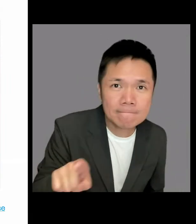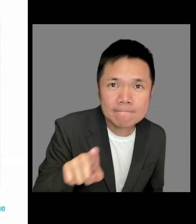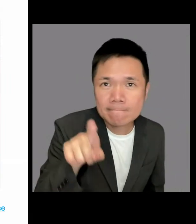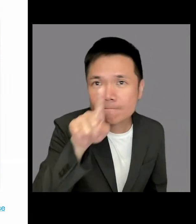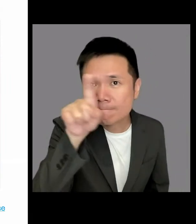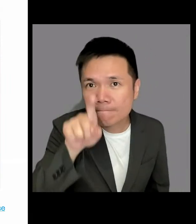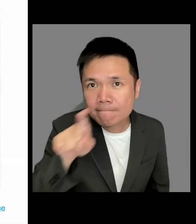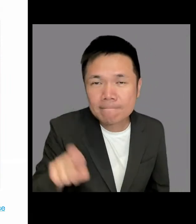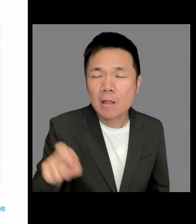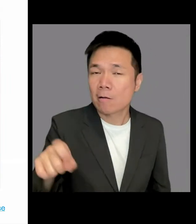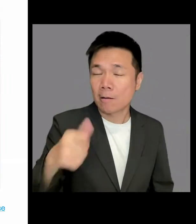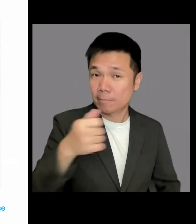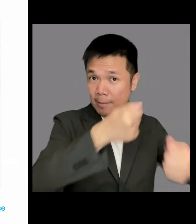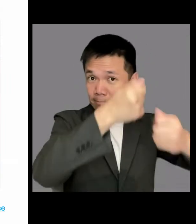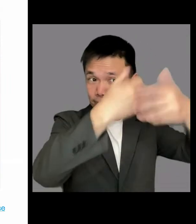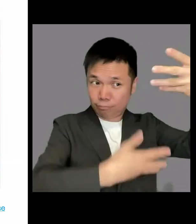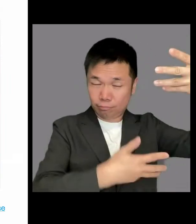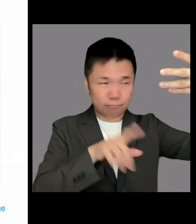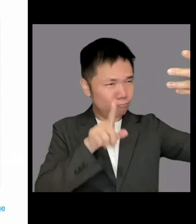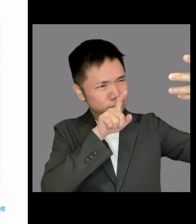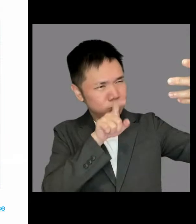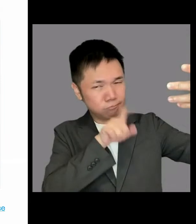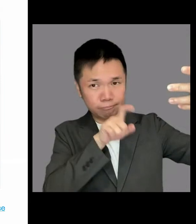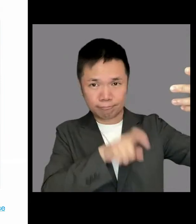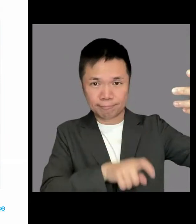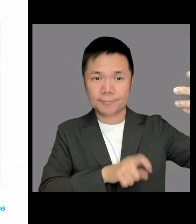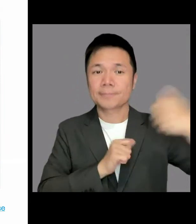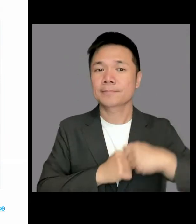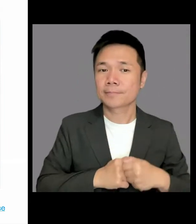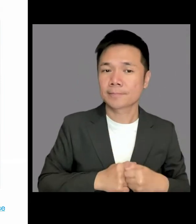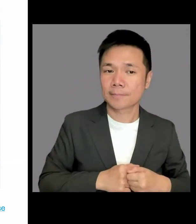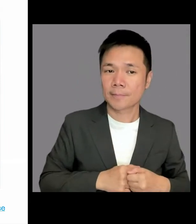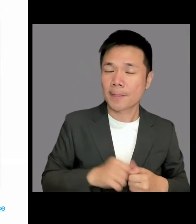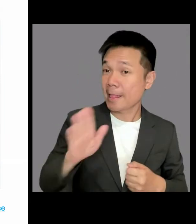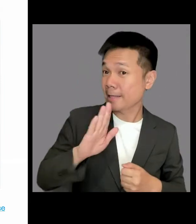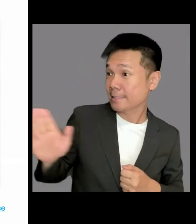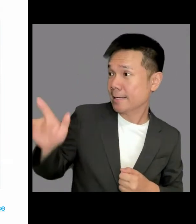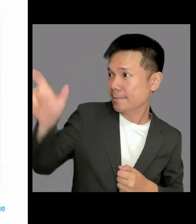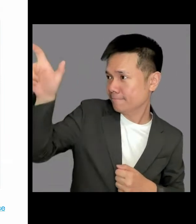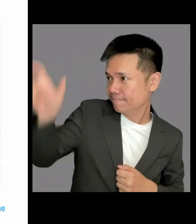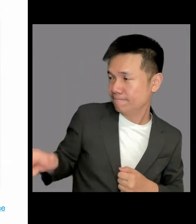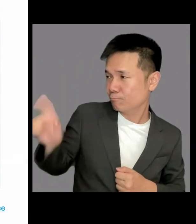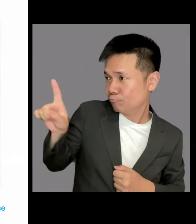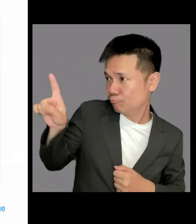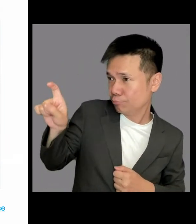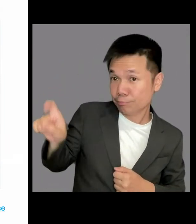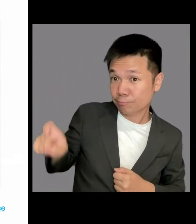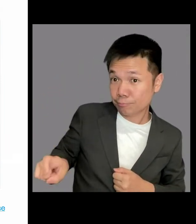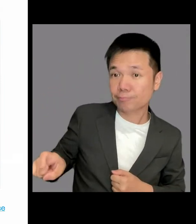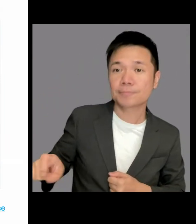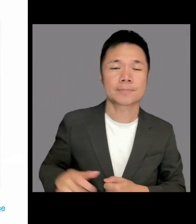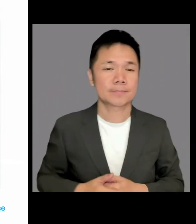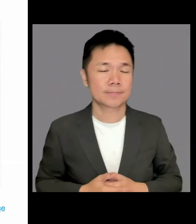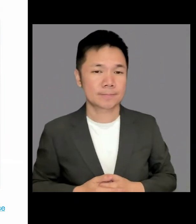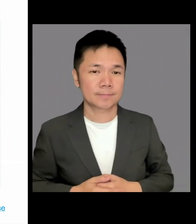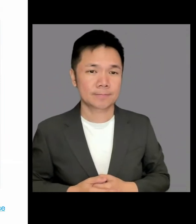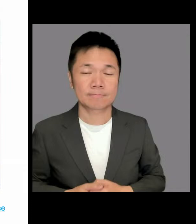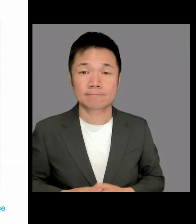your main menu of a site. And a side would be a side menu. Those are not present on all